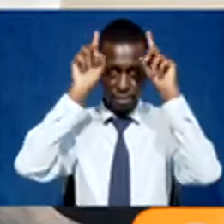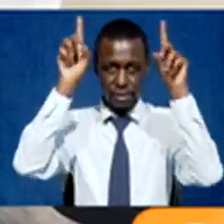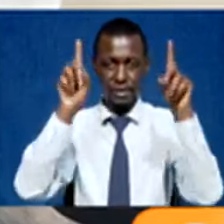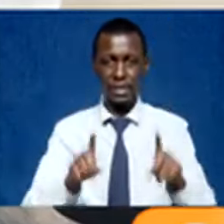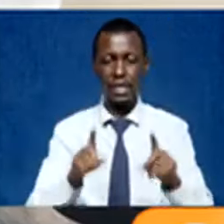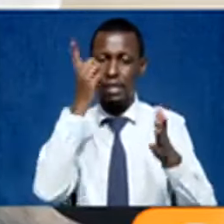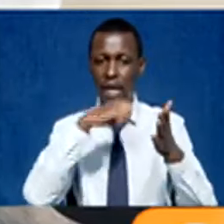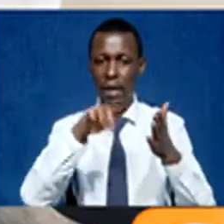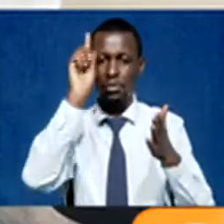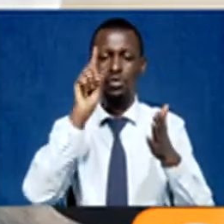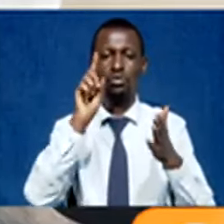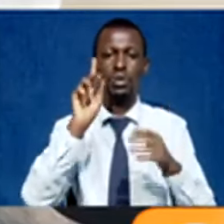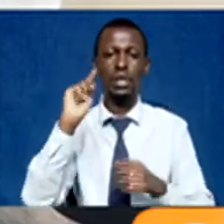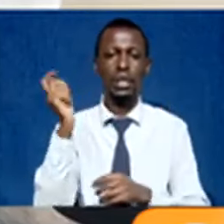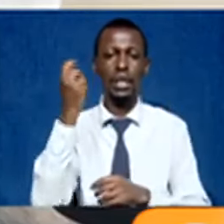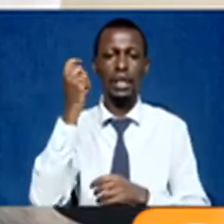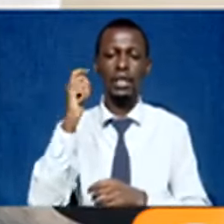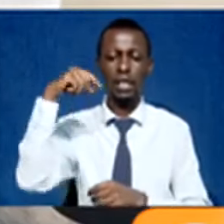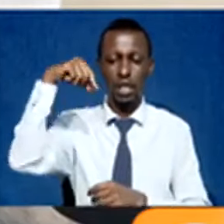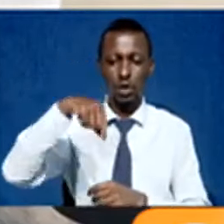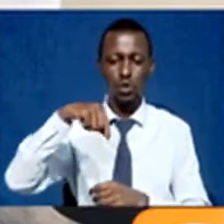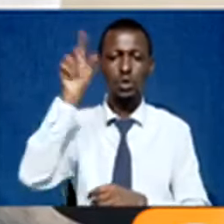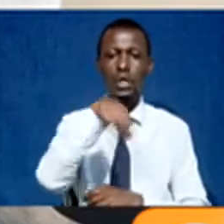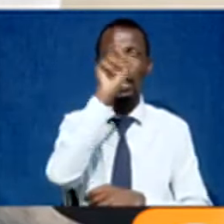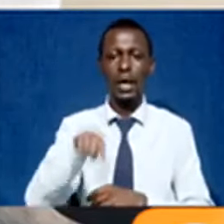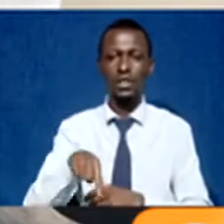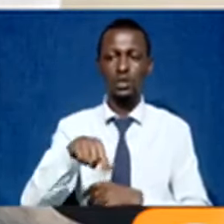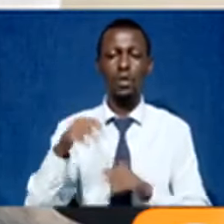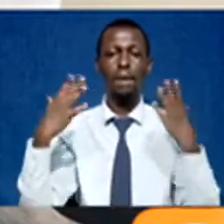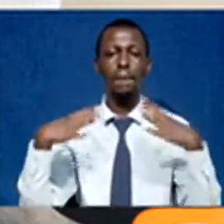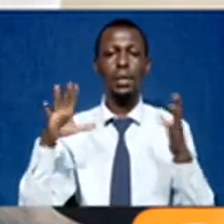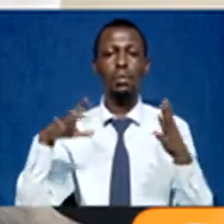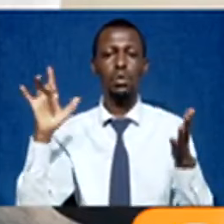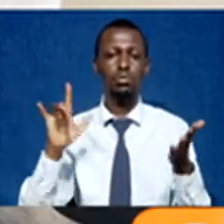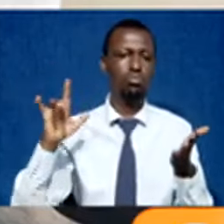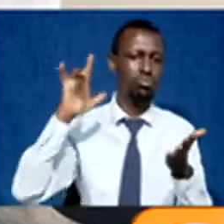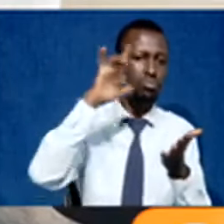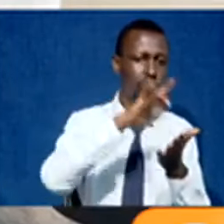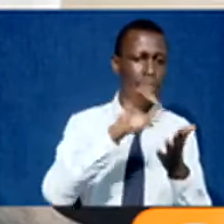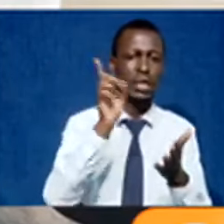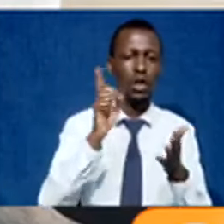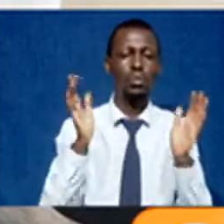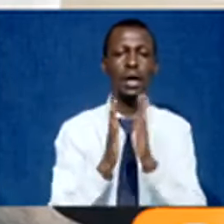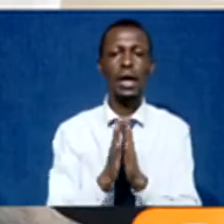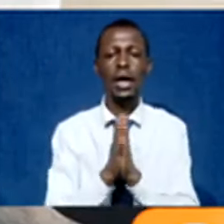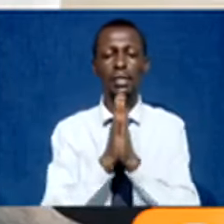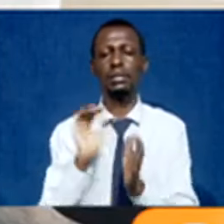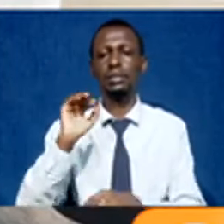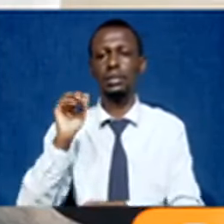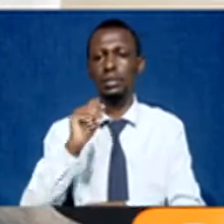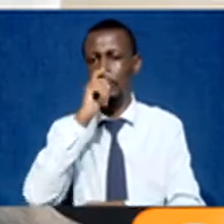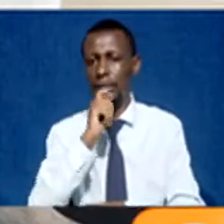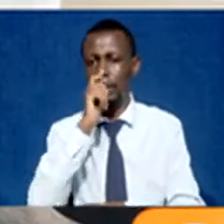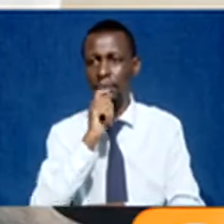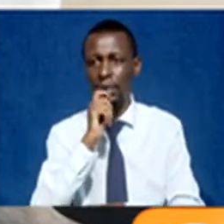the approvals for Kenya Airways, that's KQ, to operate passenger flights between Nairobi and Dar-es-Salam under the third and fourth freedom